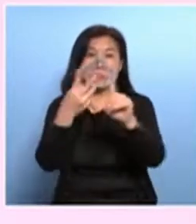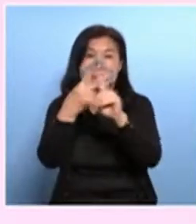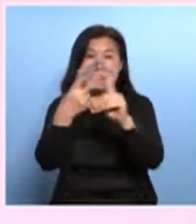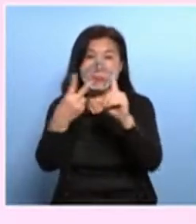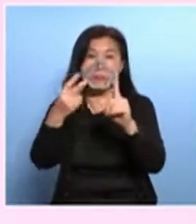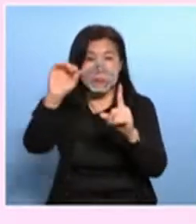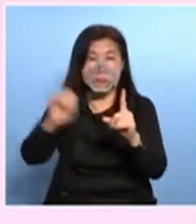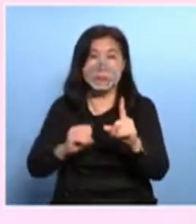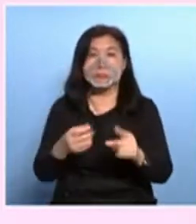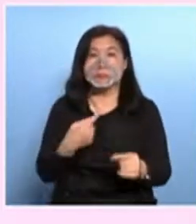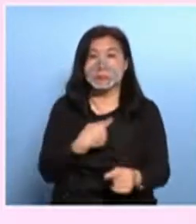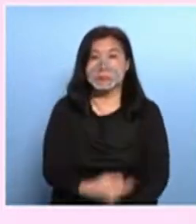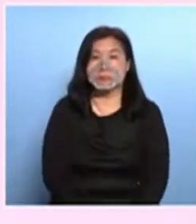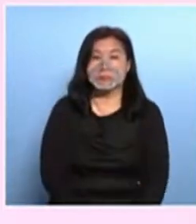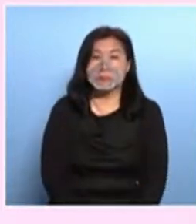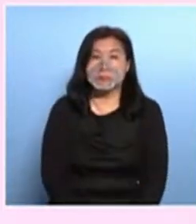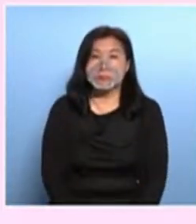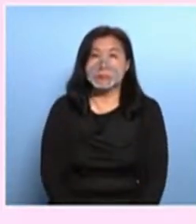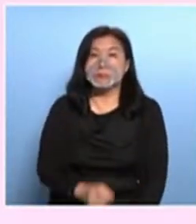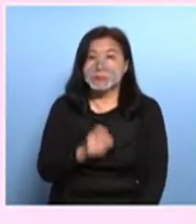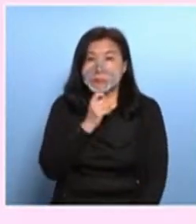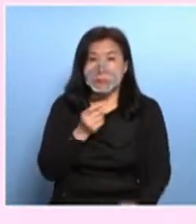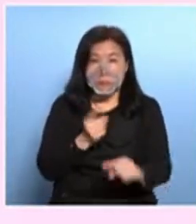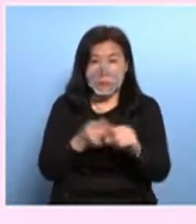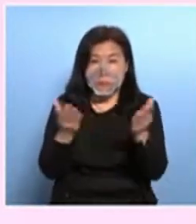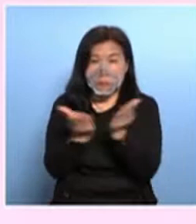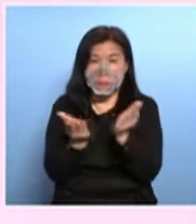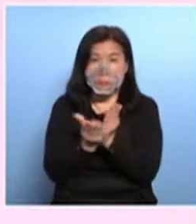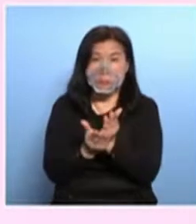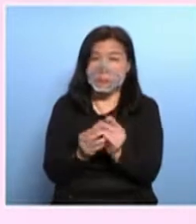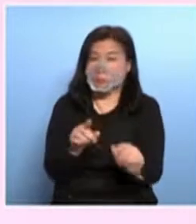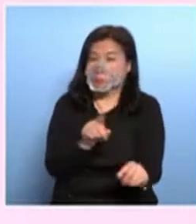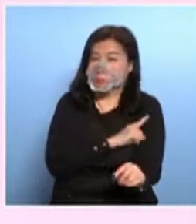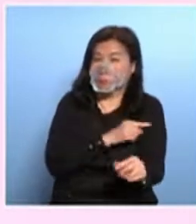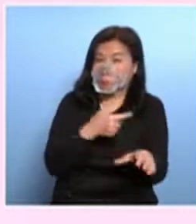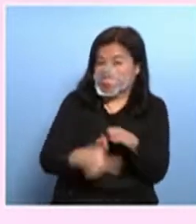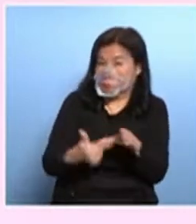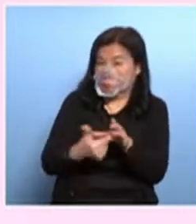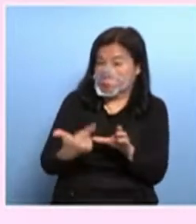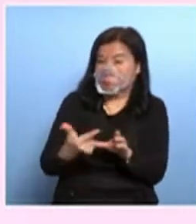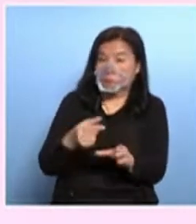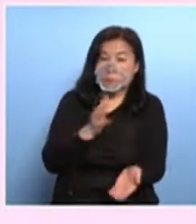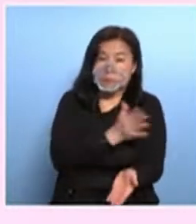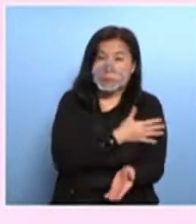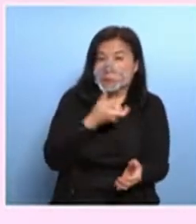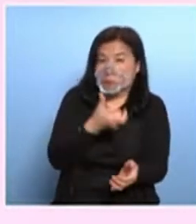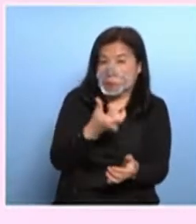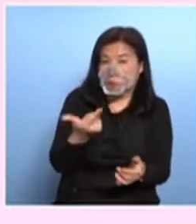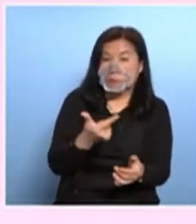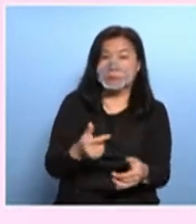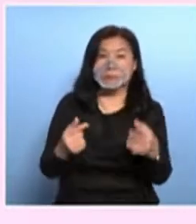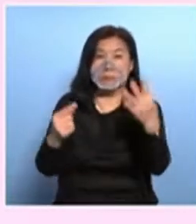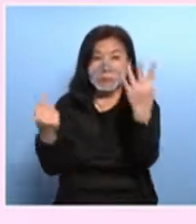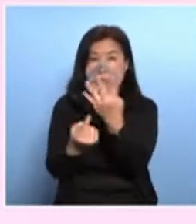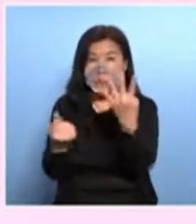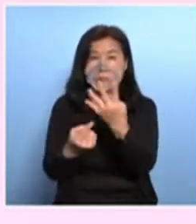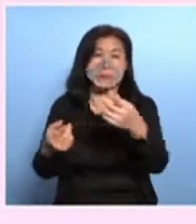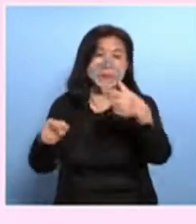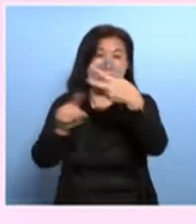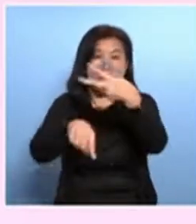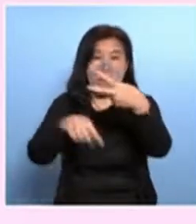exceeding $800,000. This can better reflect the affordable users pay principle. It is expected that